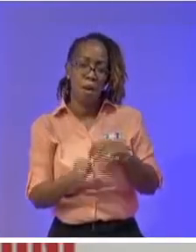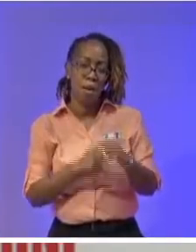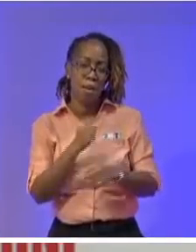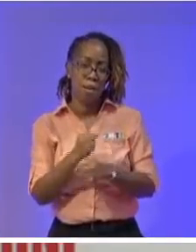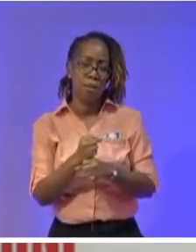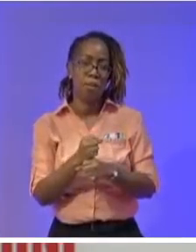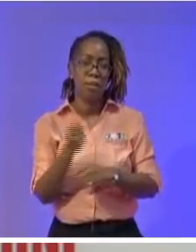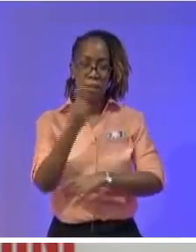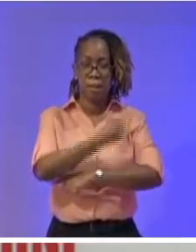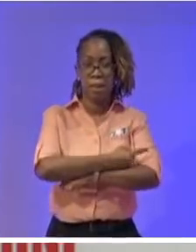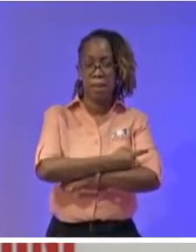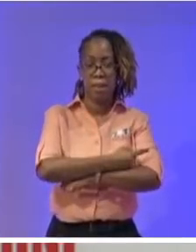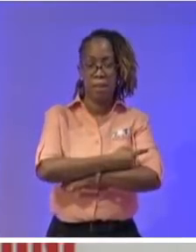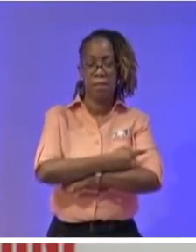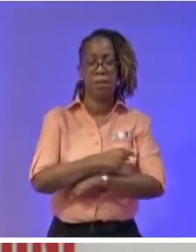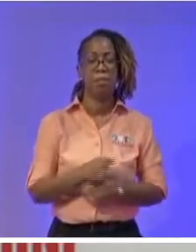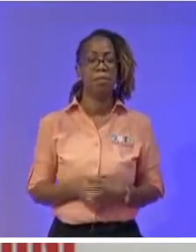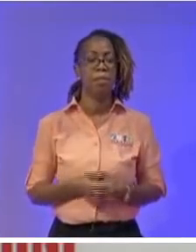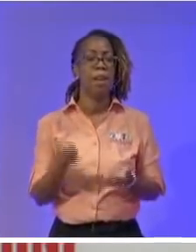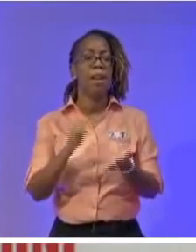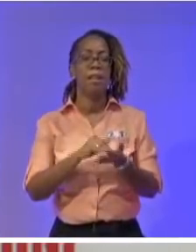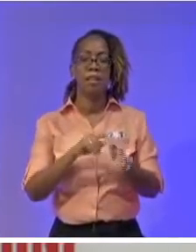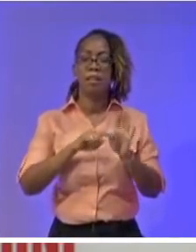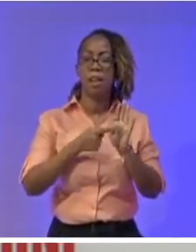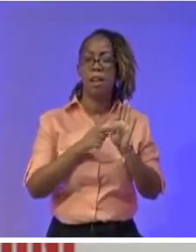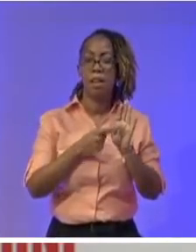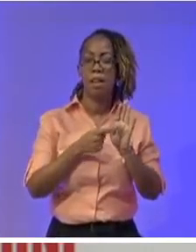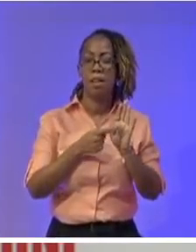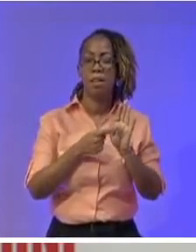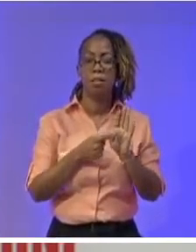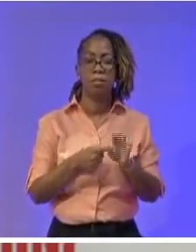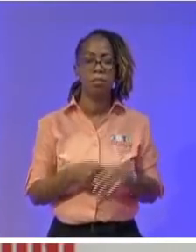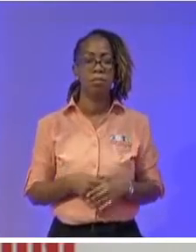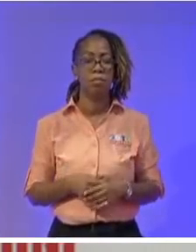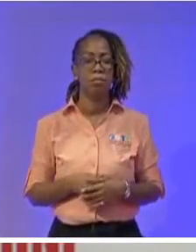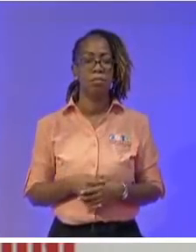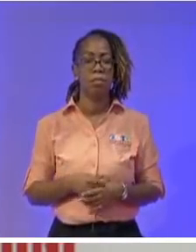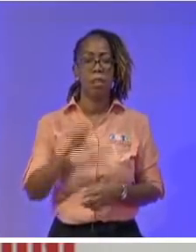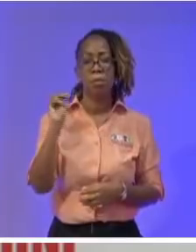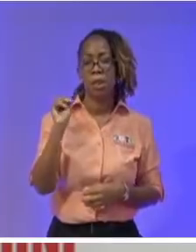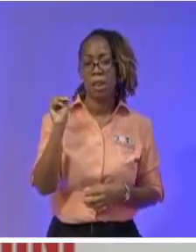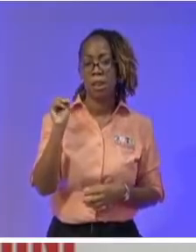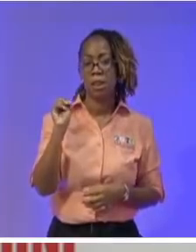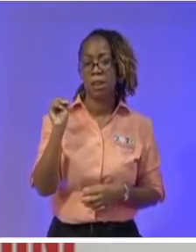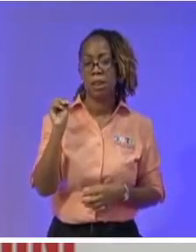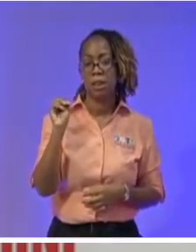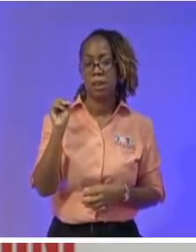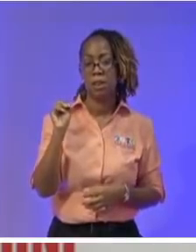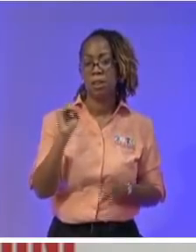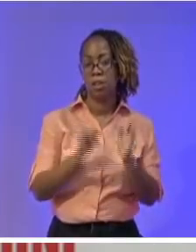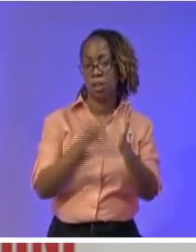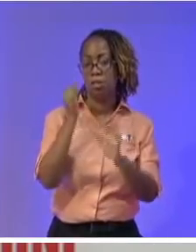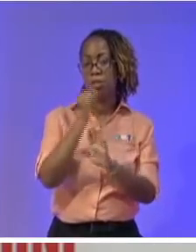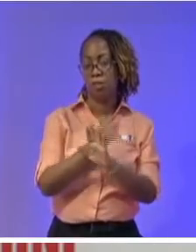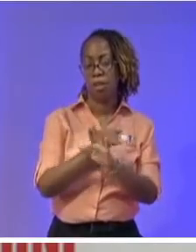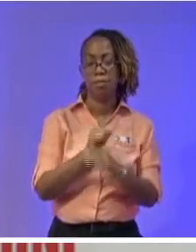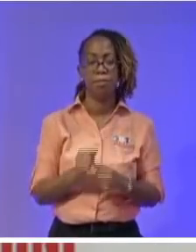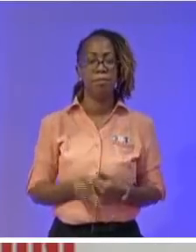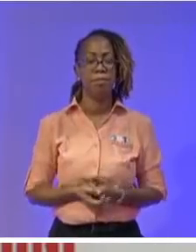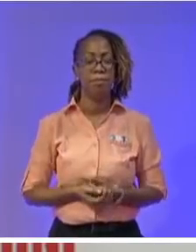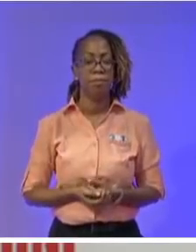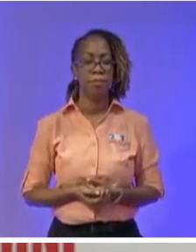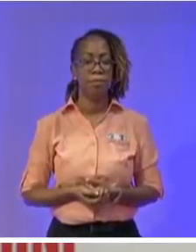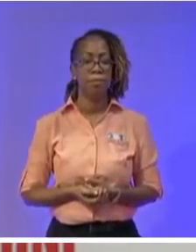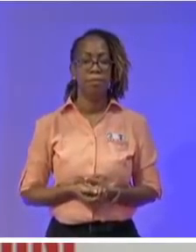January. So you can still go out at our 109 health centers today, tomorrow, and Old Year's Day to